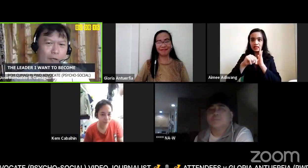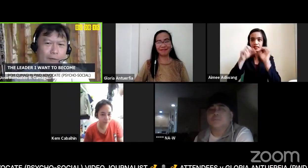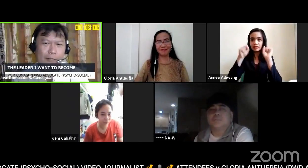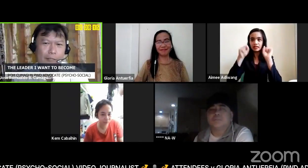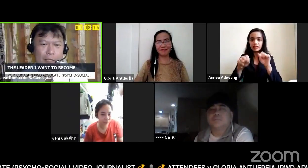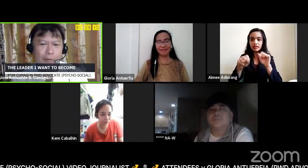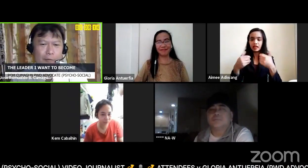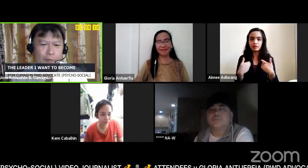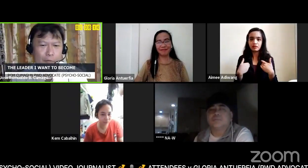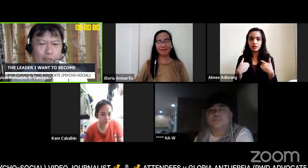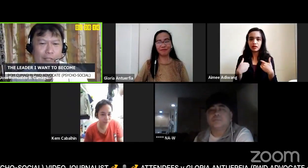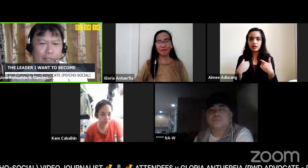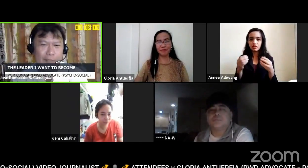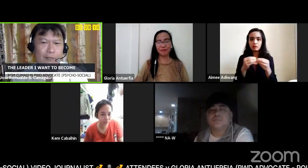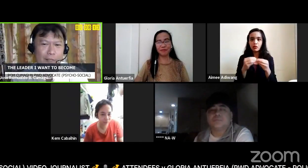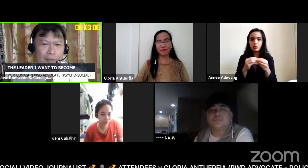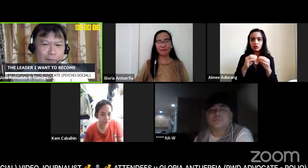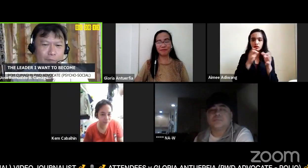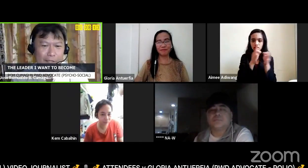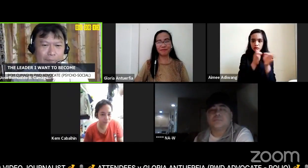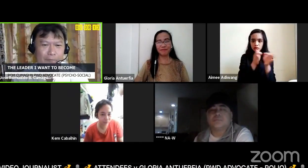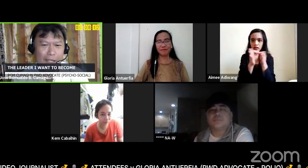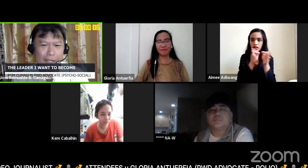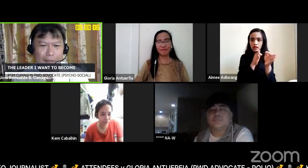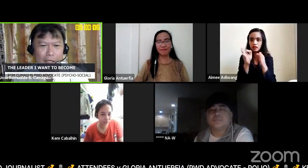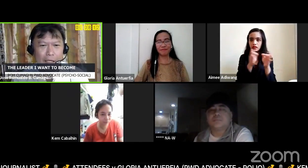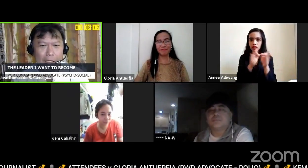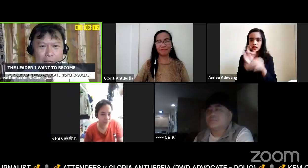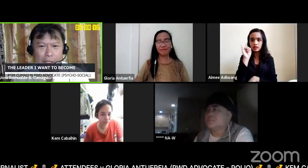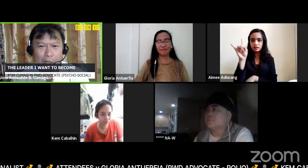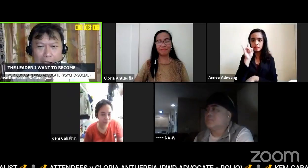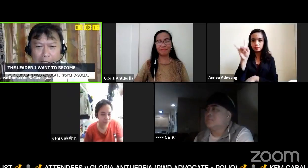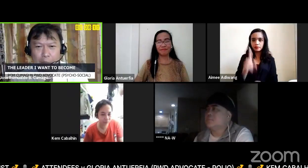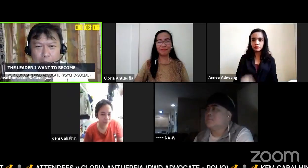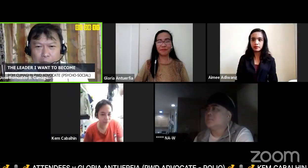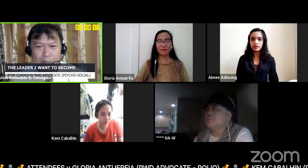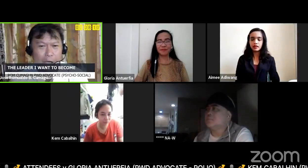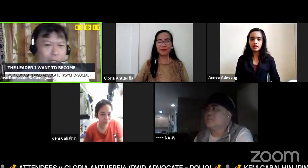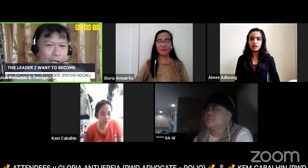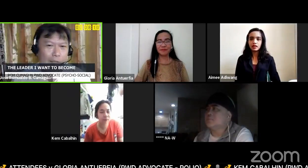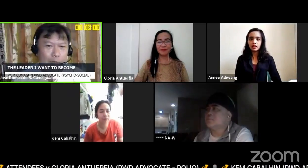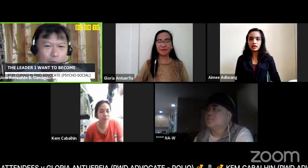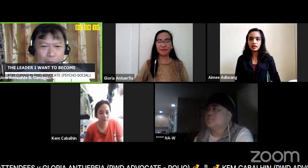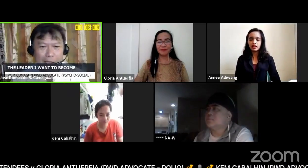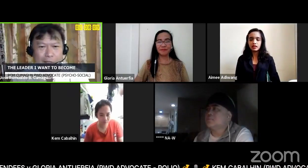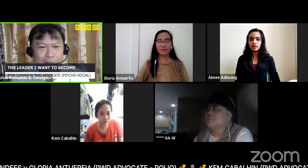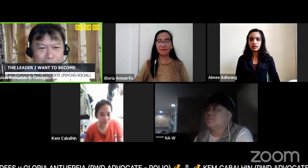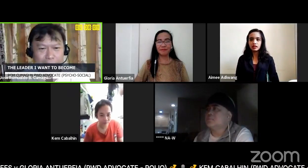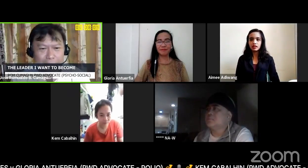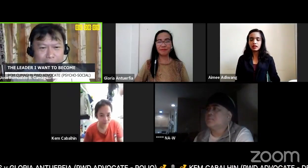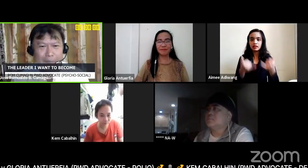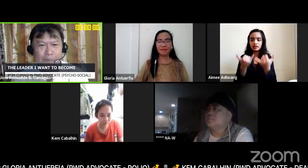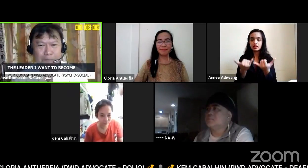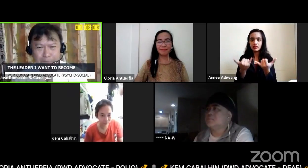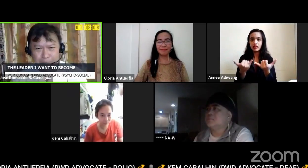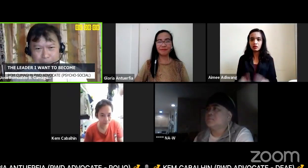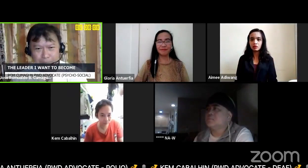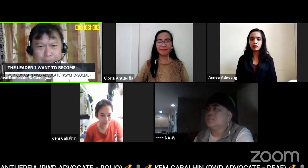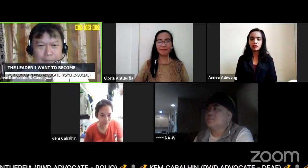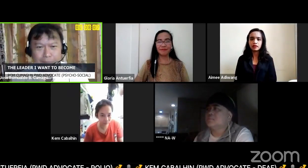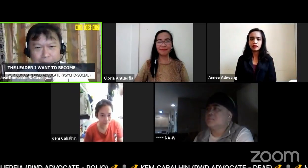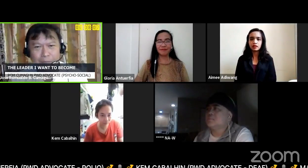have a more detailed broadcast for that. Okay. Now I'd like to pass